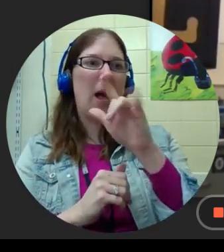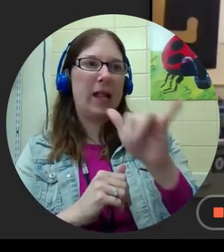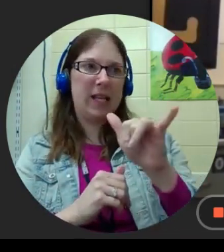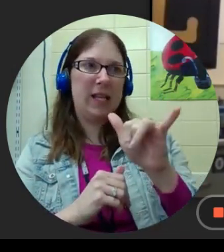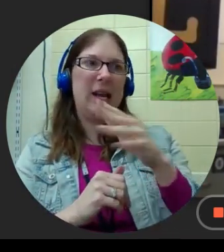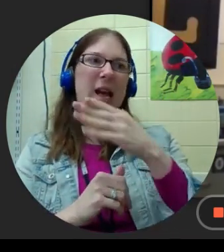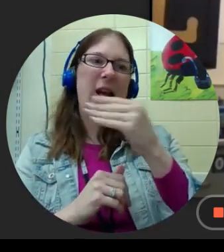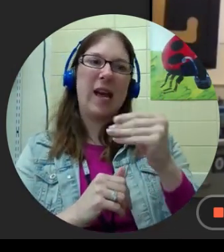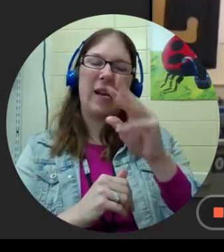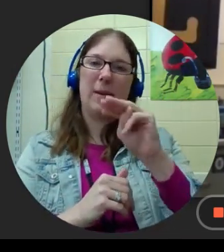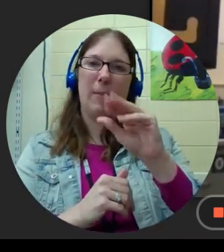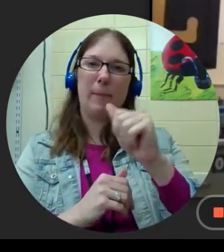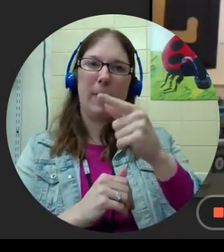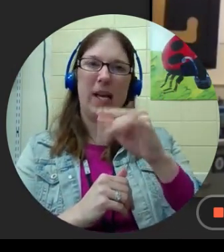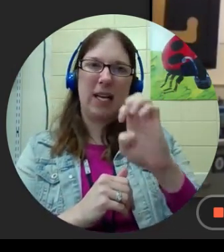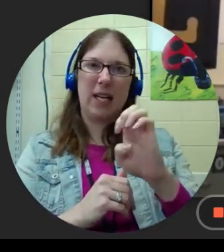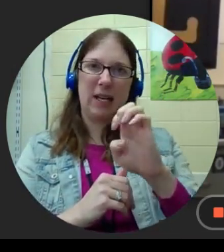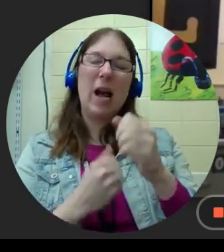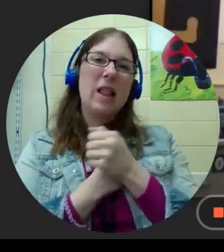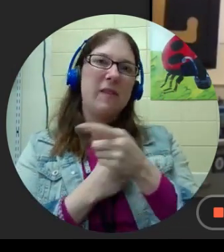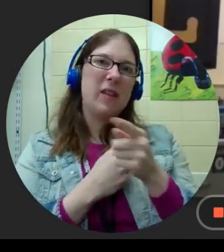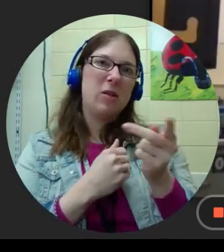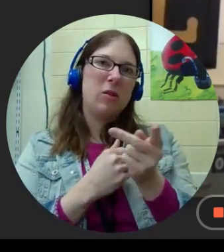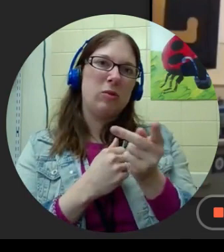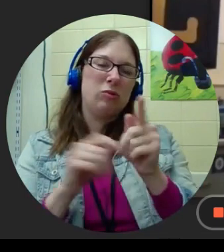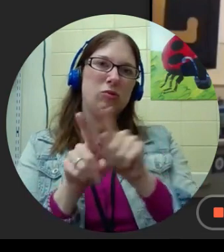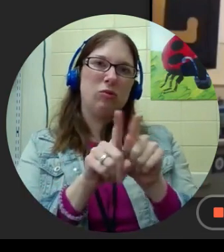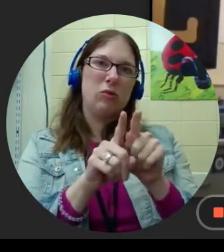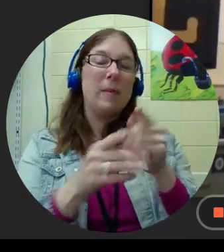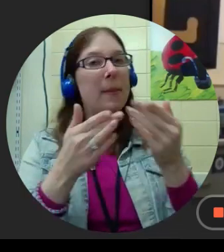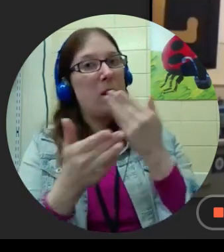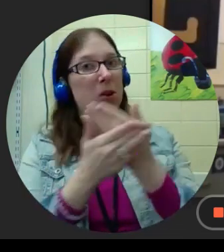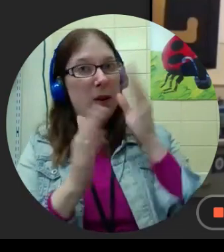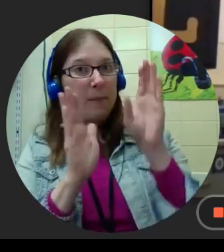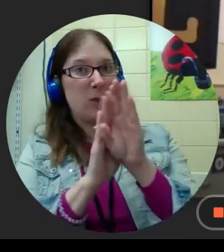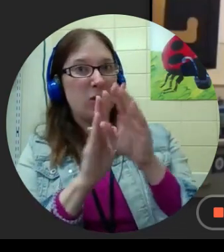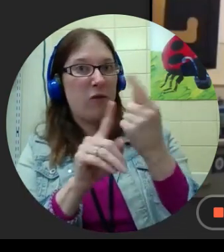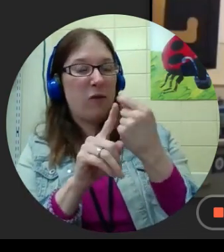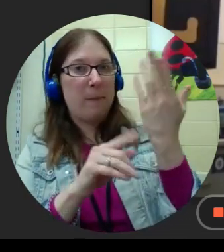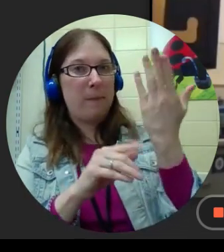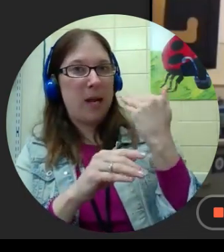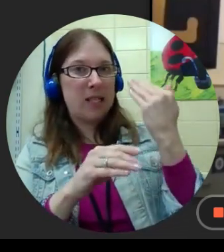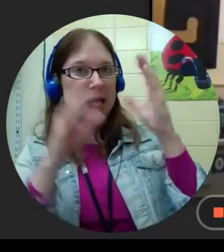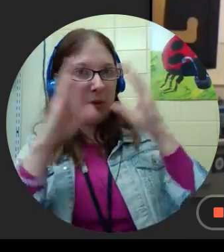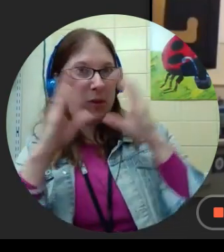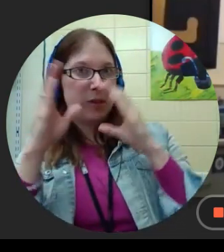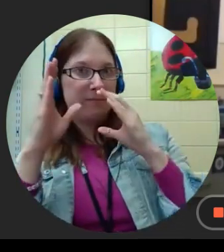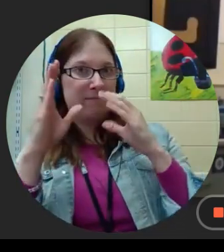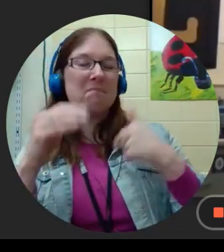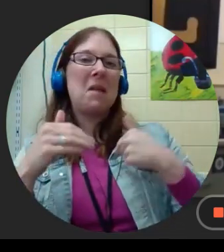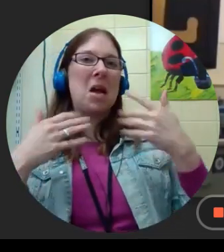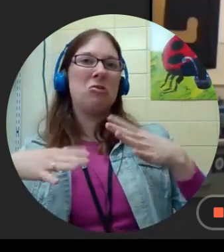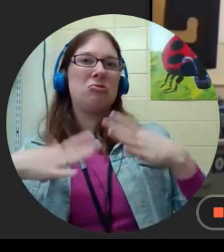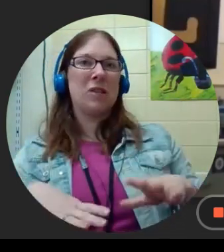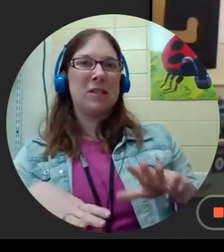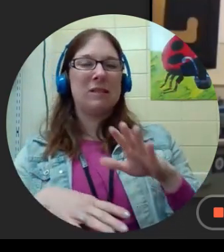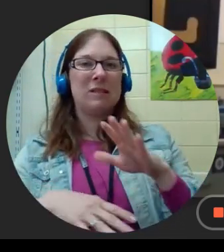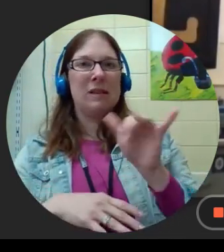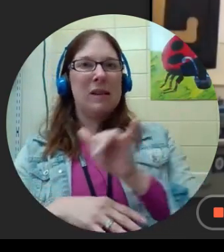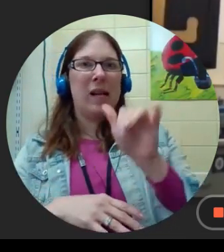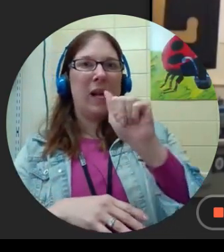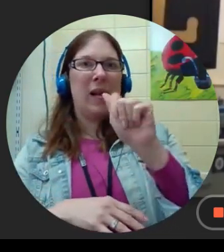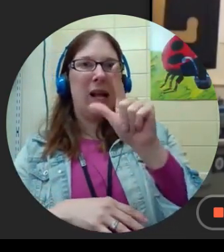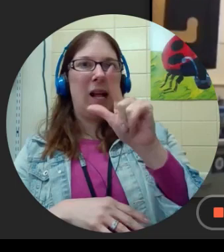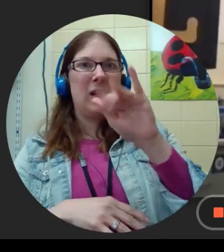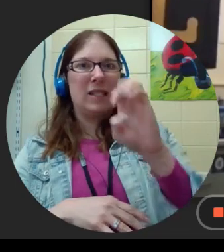too. Maybe I could even find a good photo from last Halloween. I had dressed as Alice from Alice's Adventures in Wonderland,